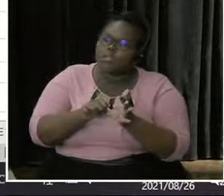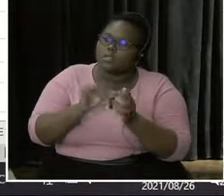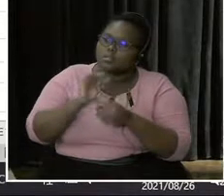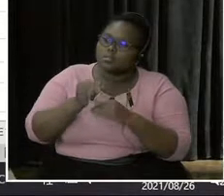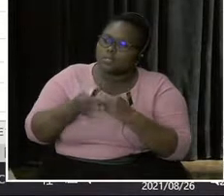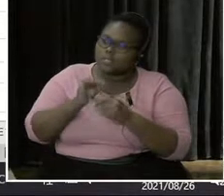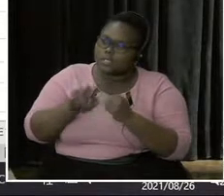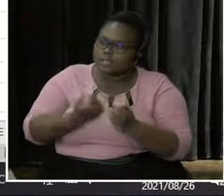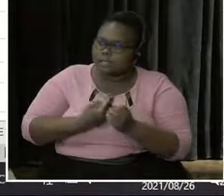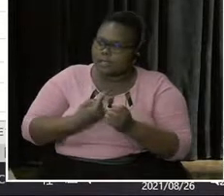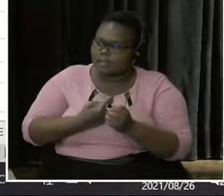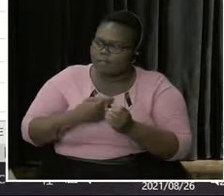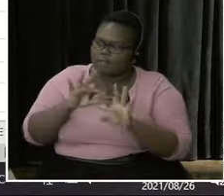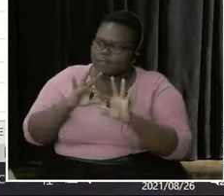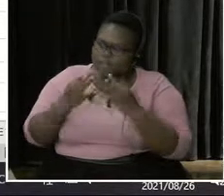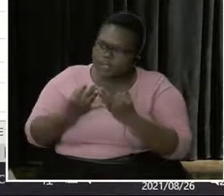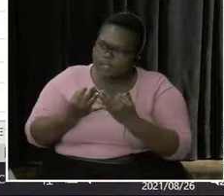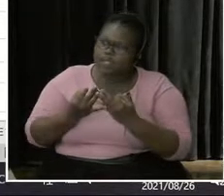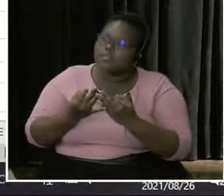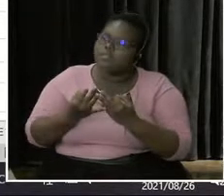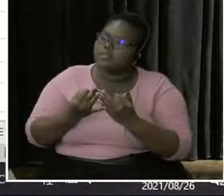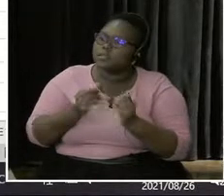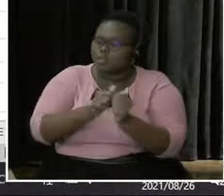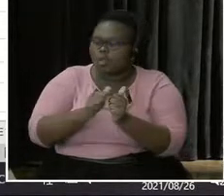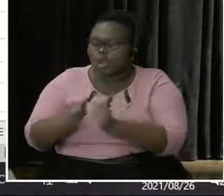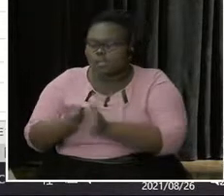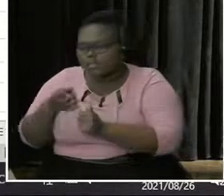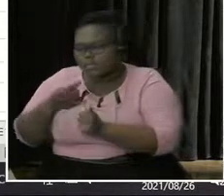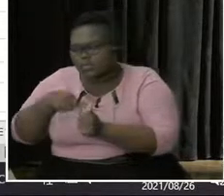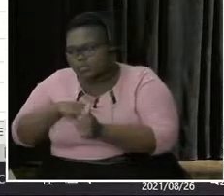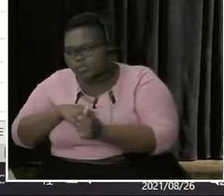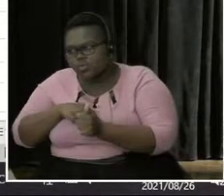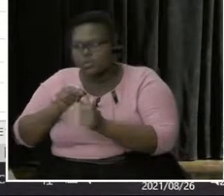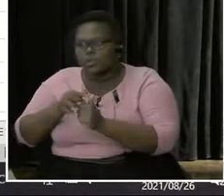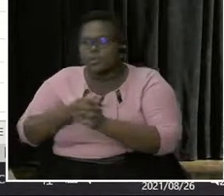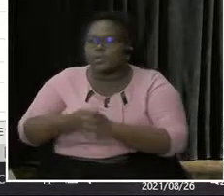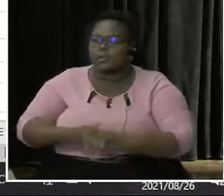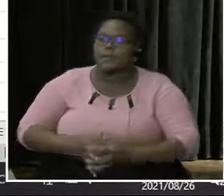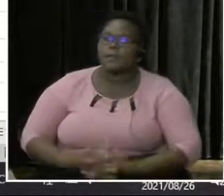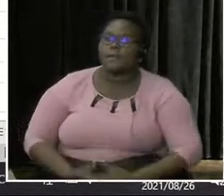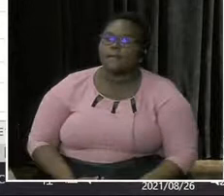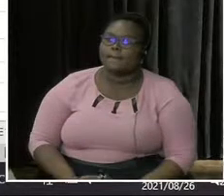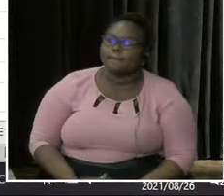protect ourselves, our families, our colleagues.